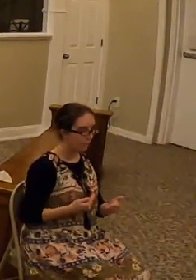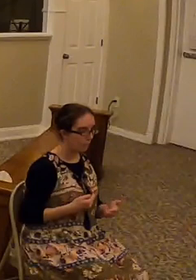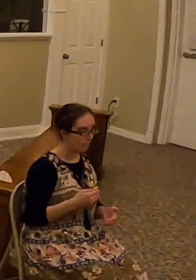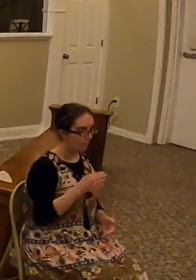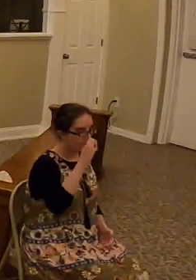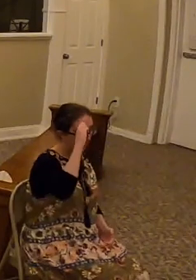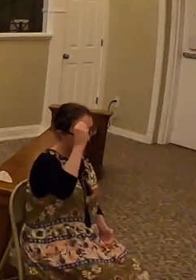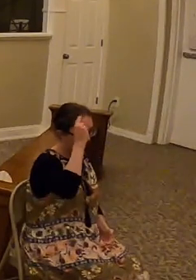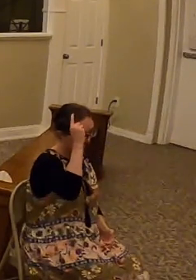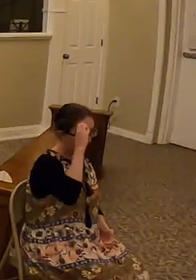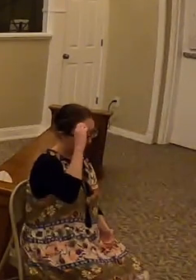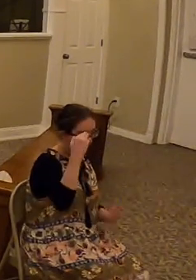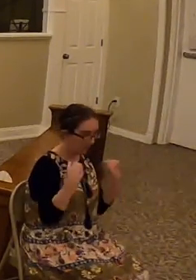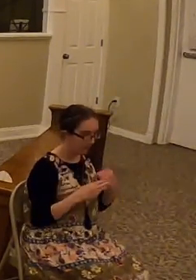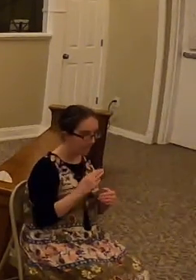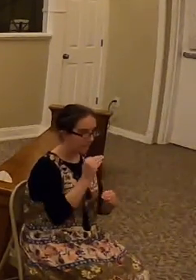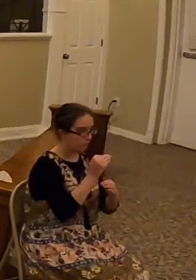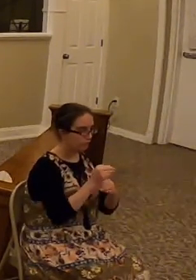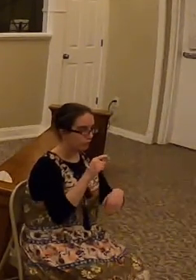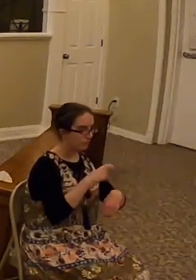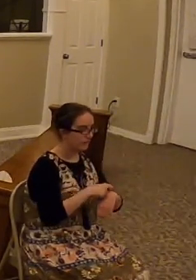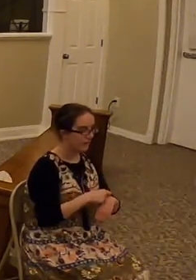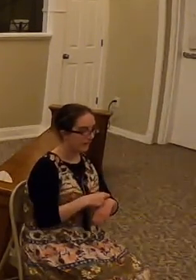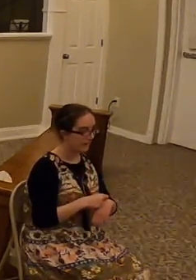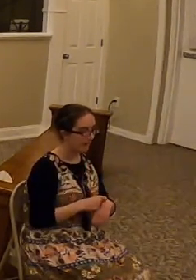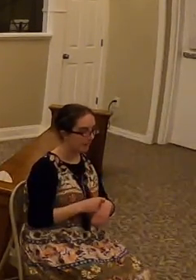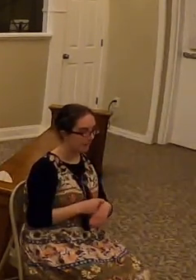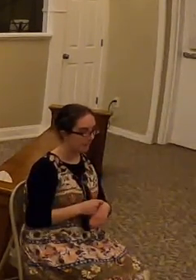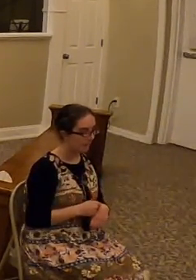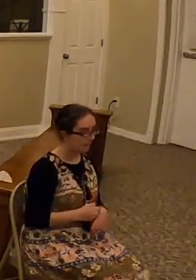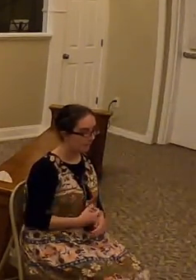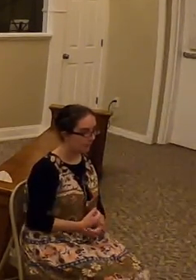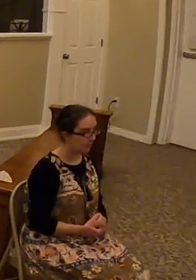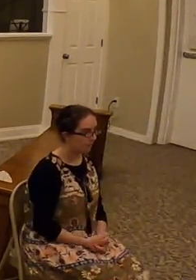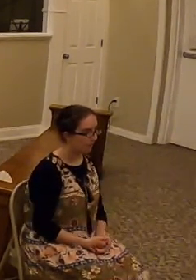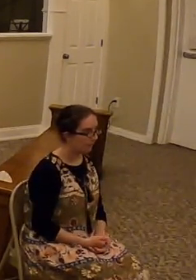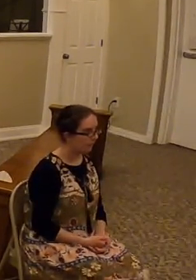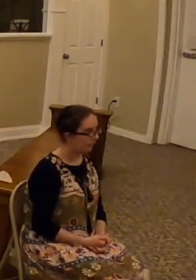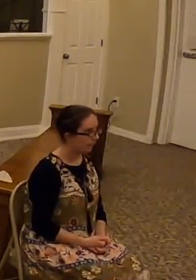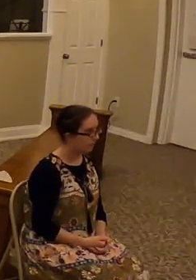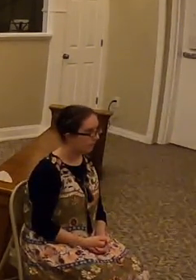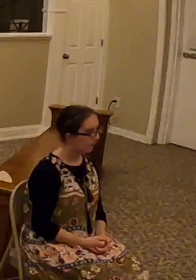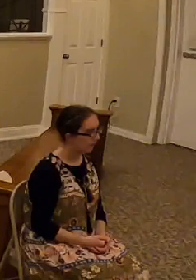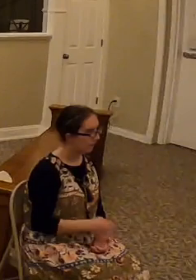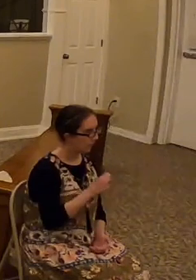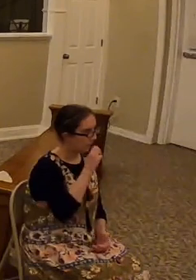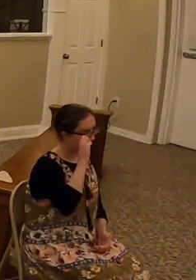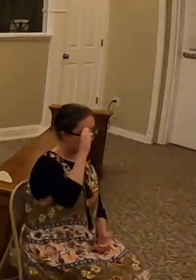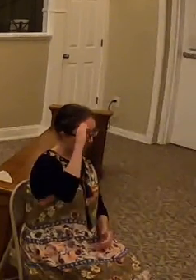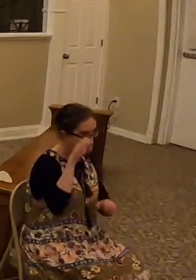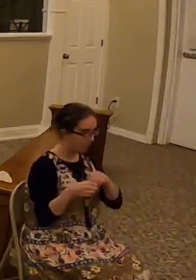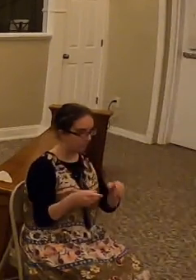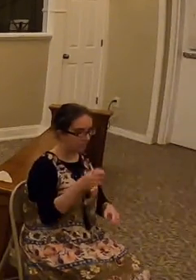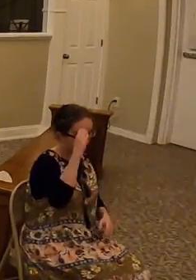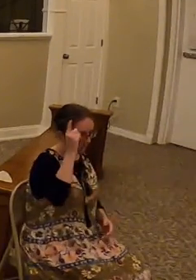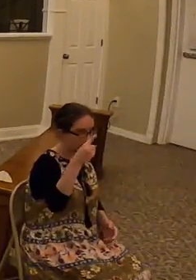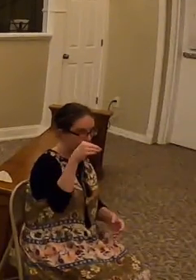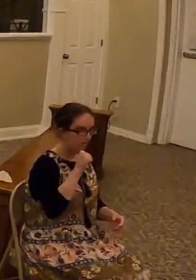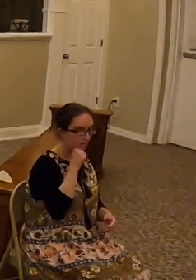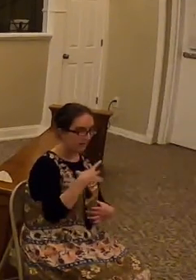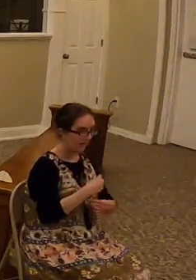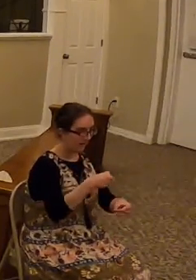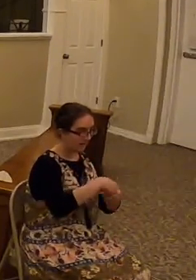He understands that he has but a short time left. And so what's he do? He comes in. He's